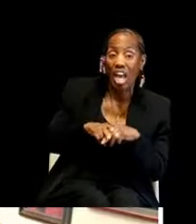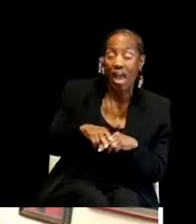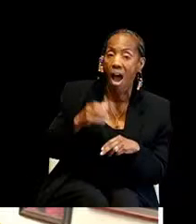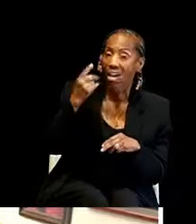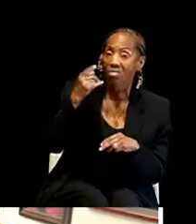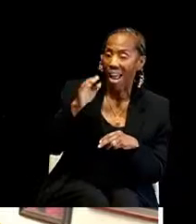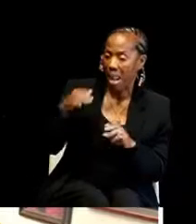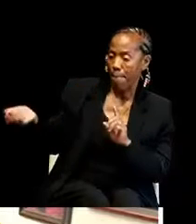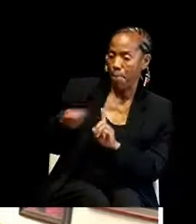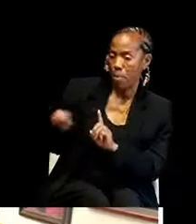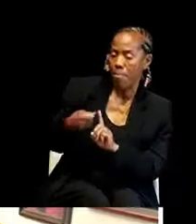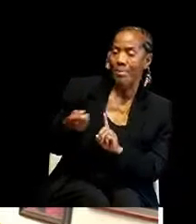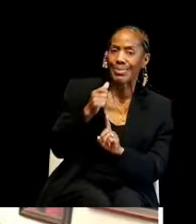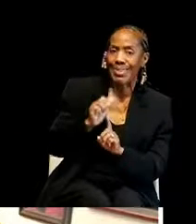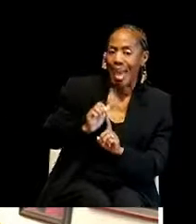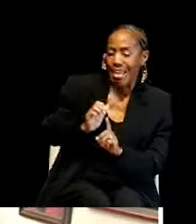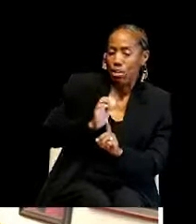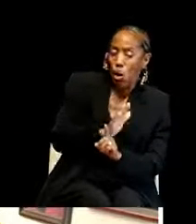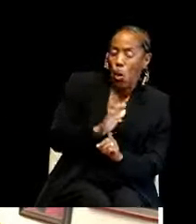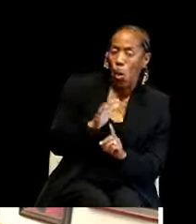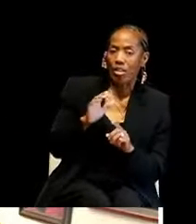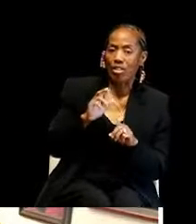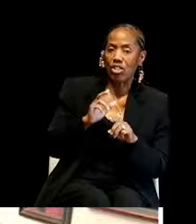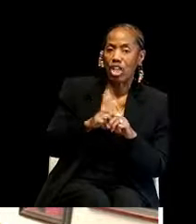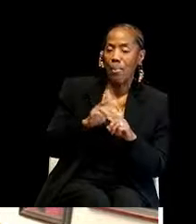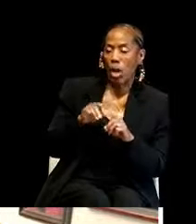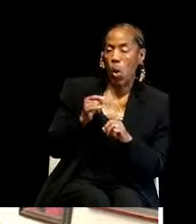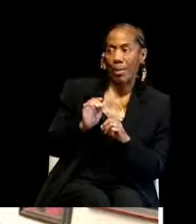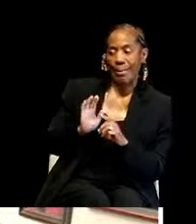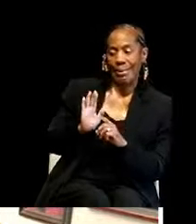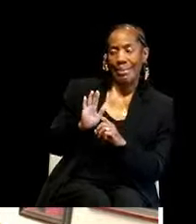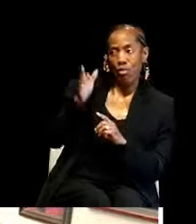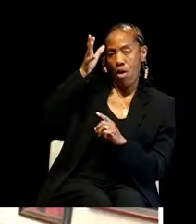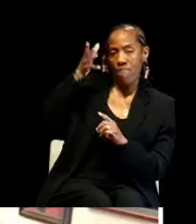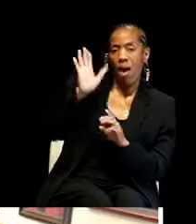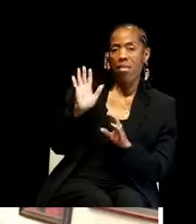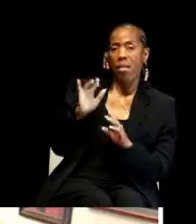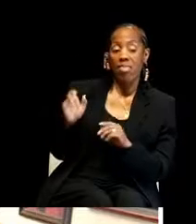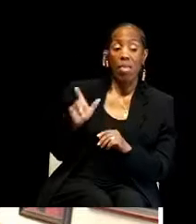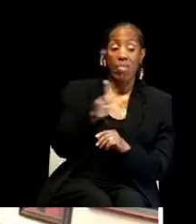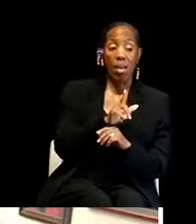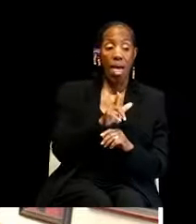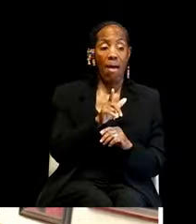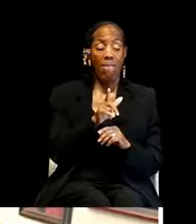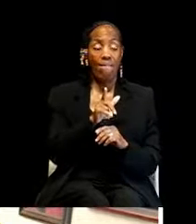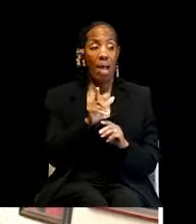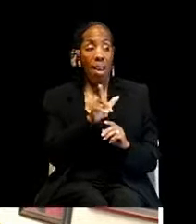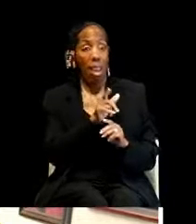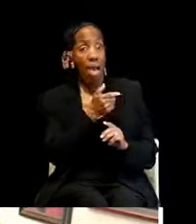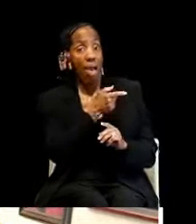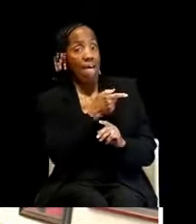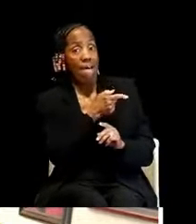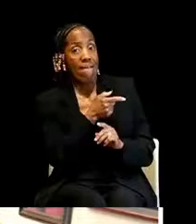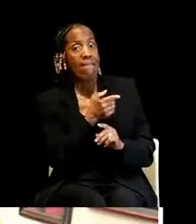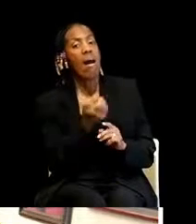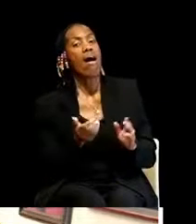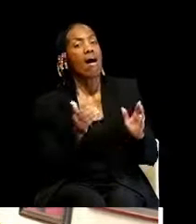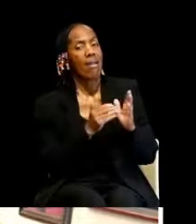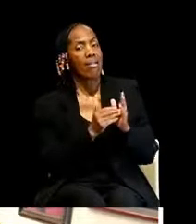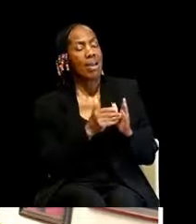chair to be in, okay? And then to the left, which is to my left, is once